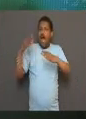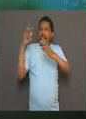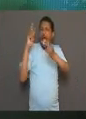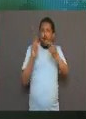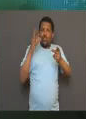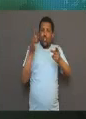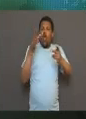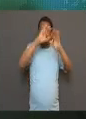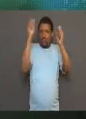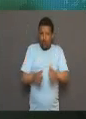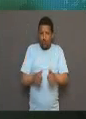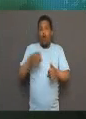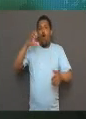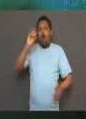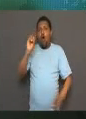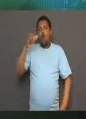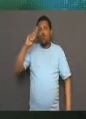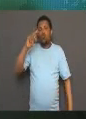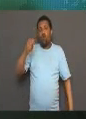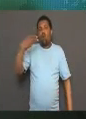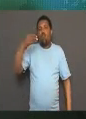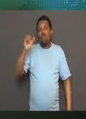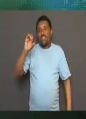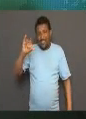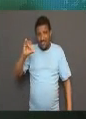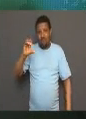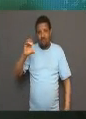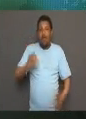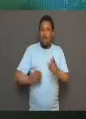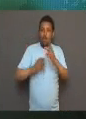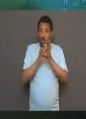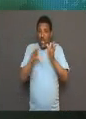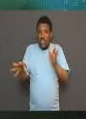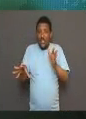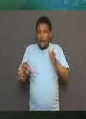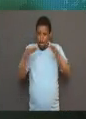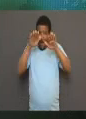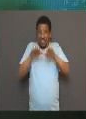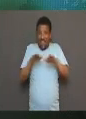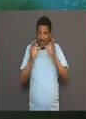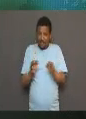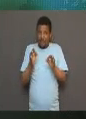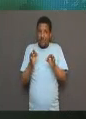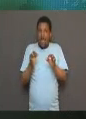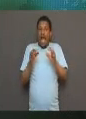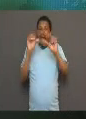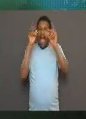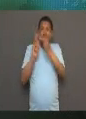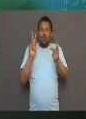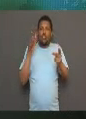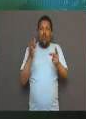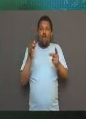Orthomorphic projections maintain accuracy of size, and